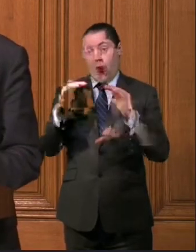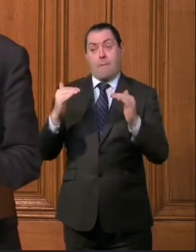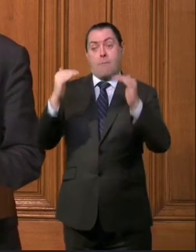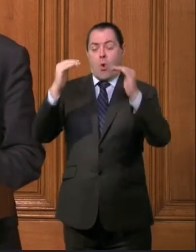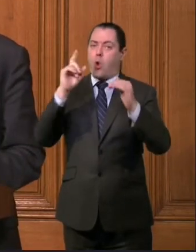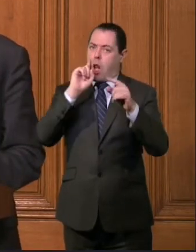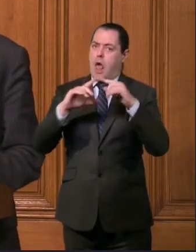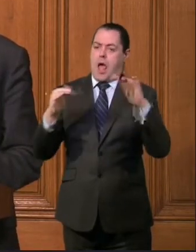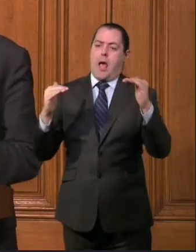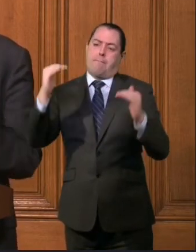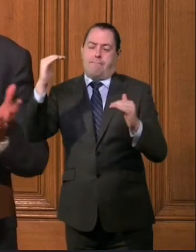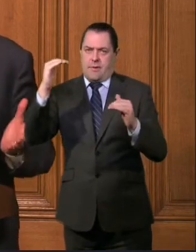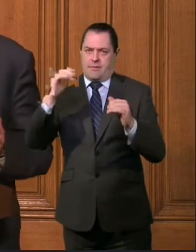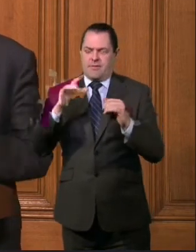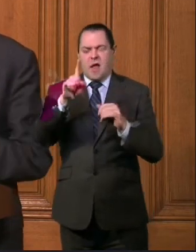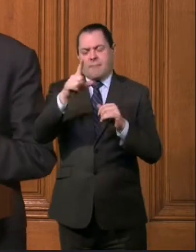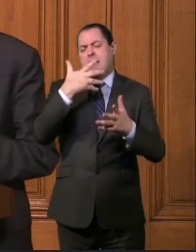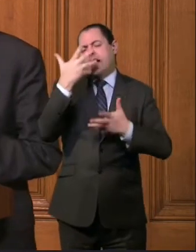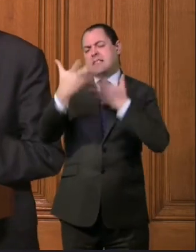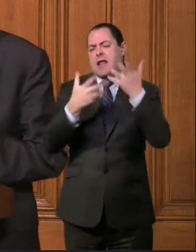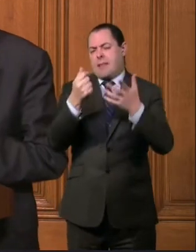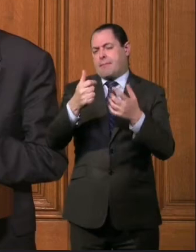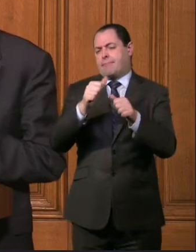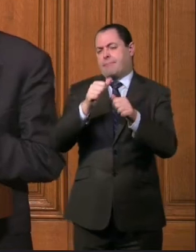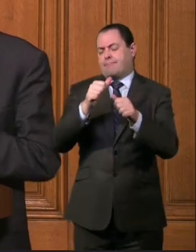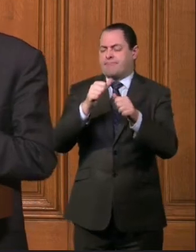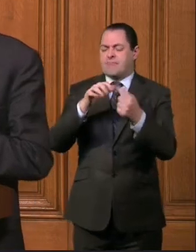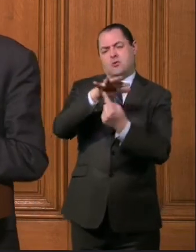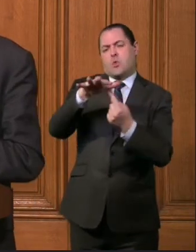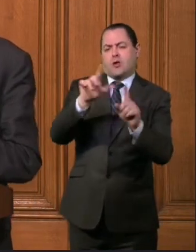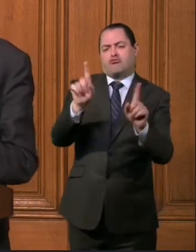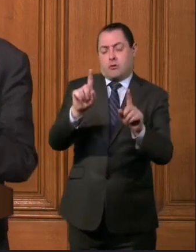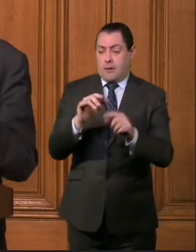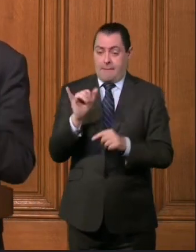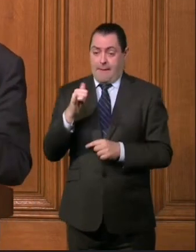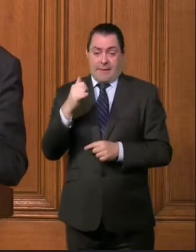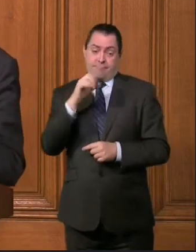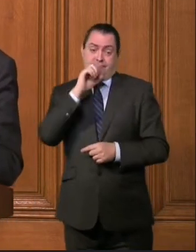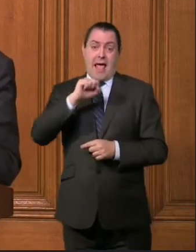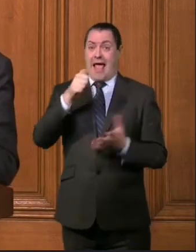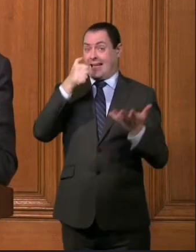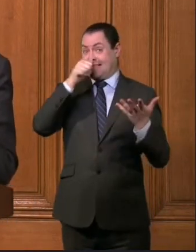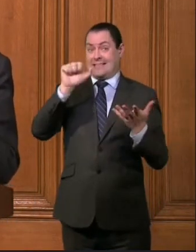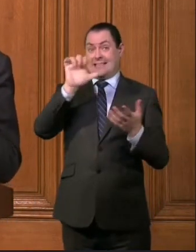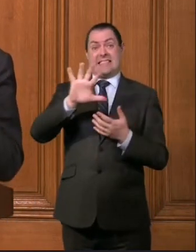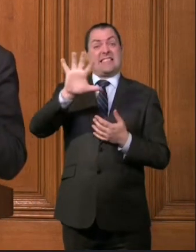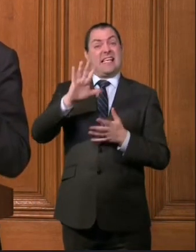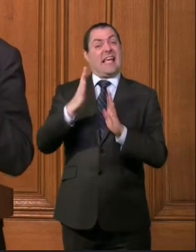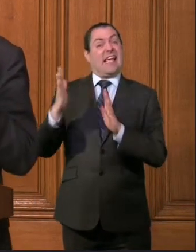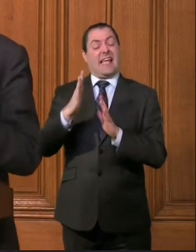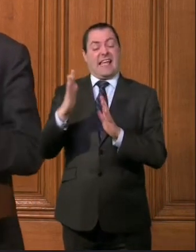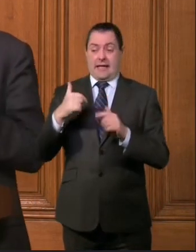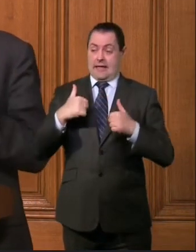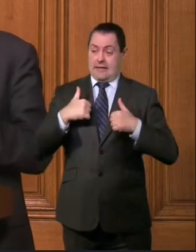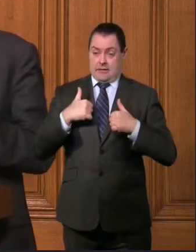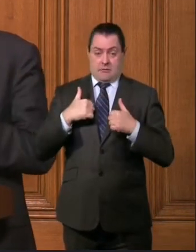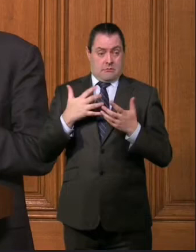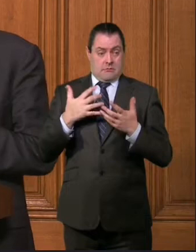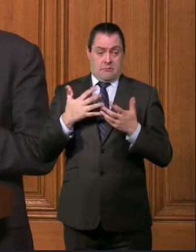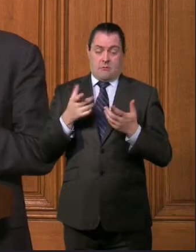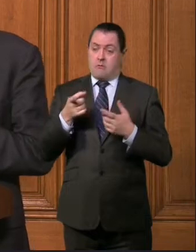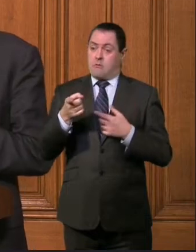you took somebody in their 60s, a man in their 60s, the average risk is that for